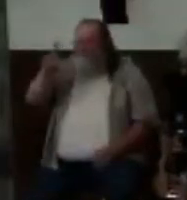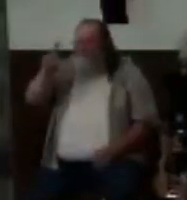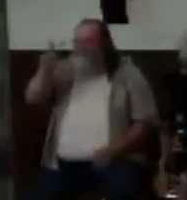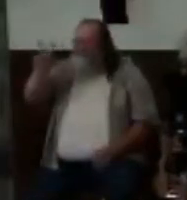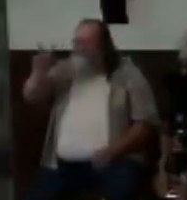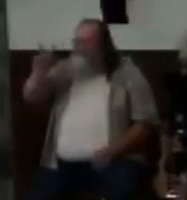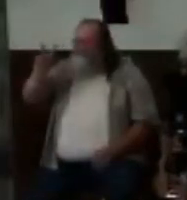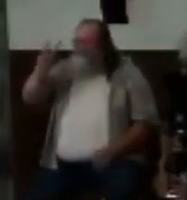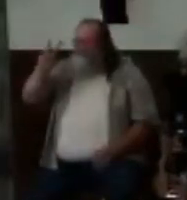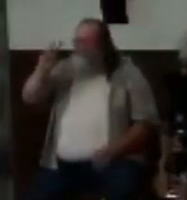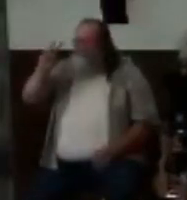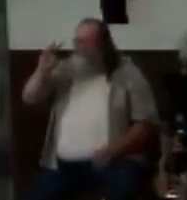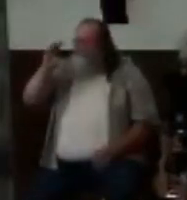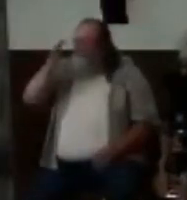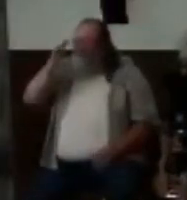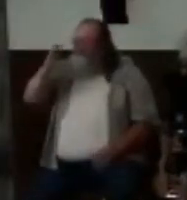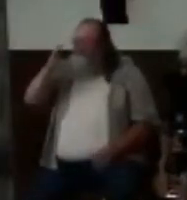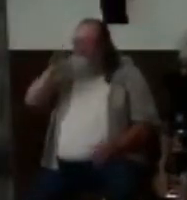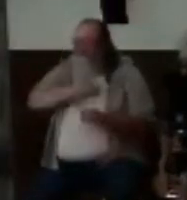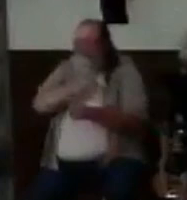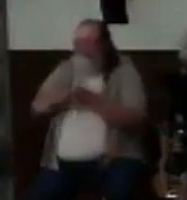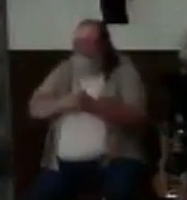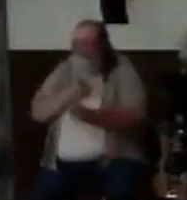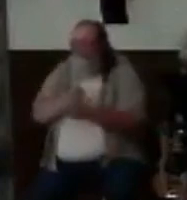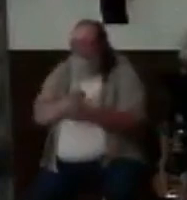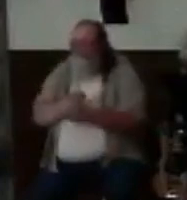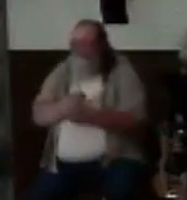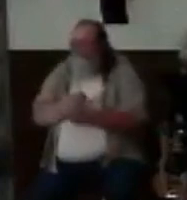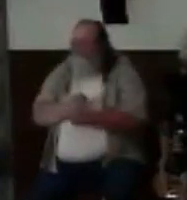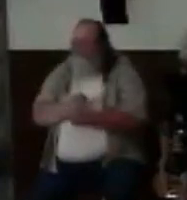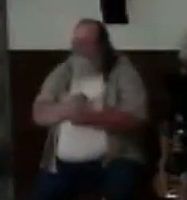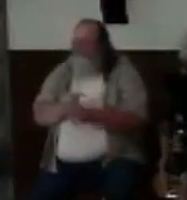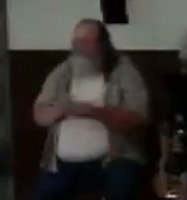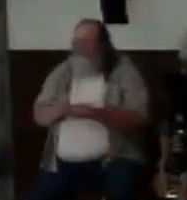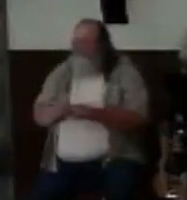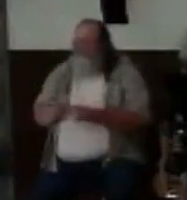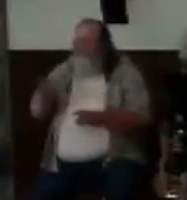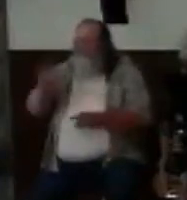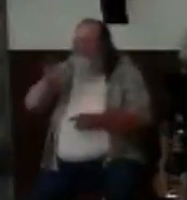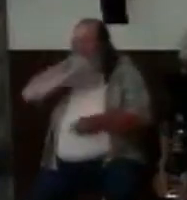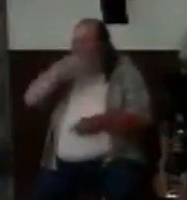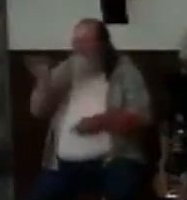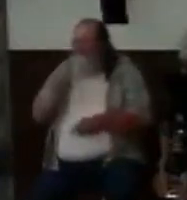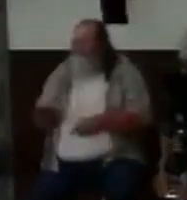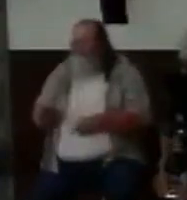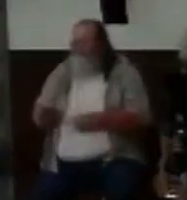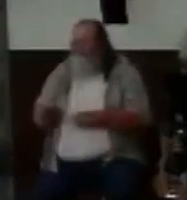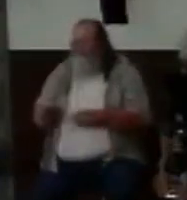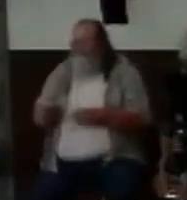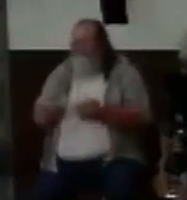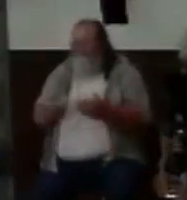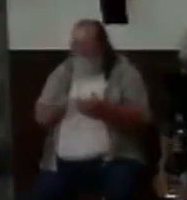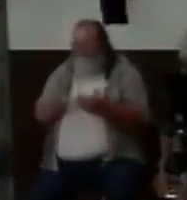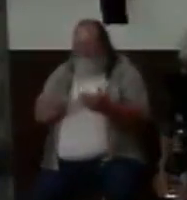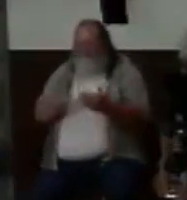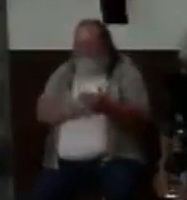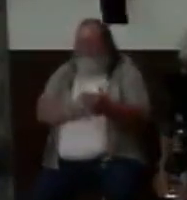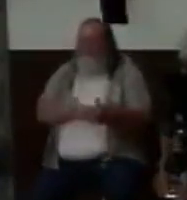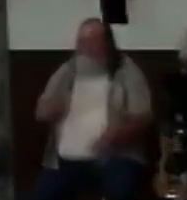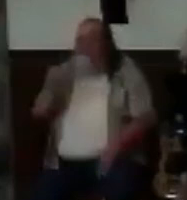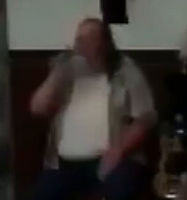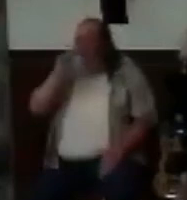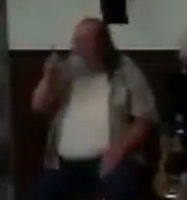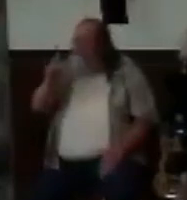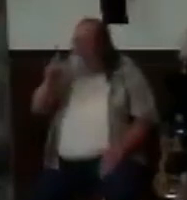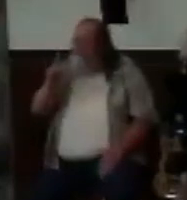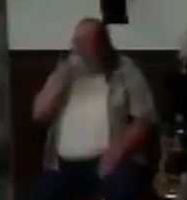But they had never done it right in front of the one who came to save them. Some accepted that Jesus was